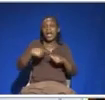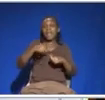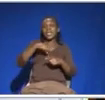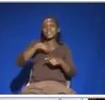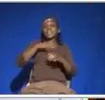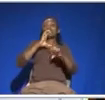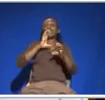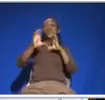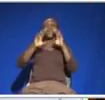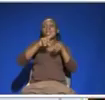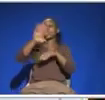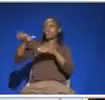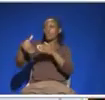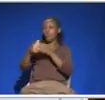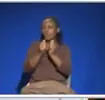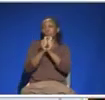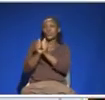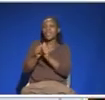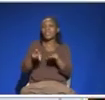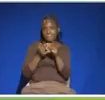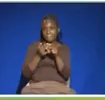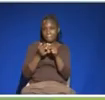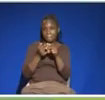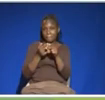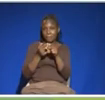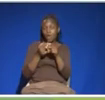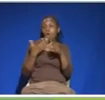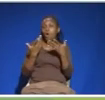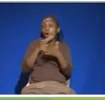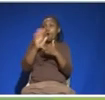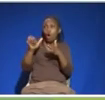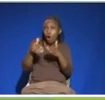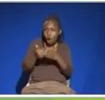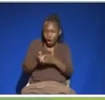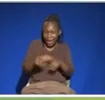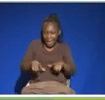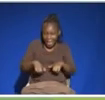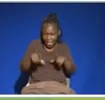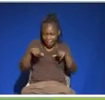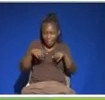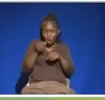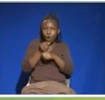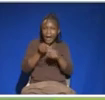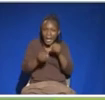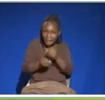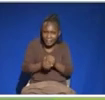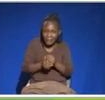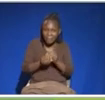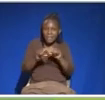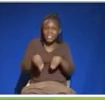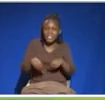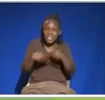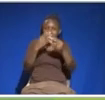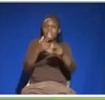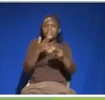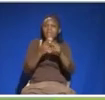living organisms are given scientific names. All living organisms are scientifically